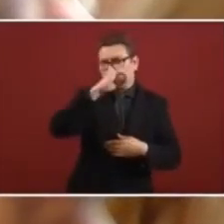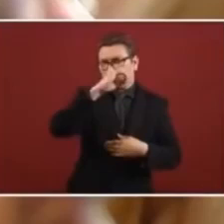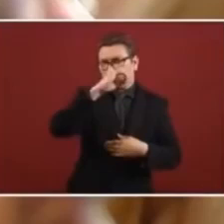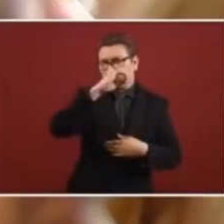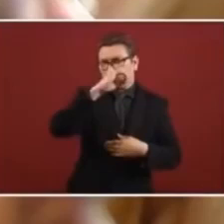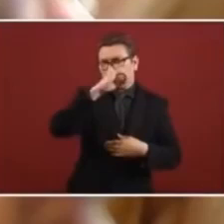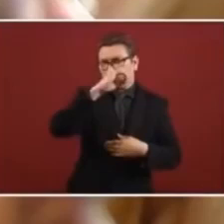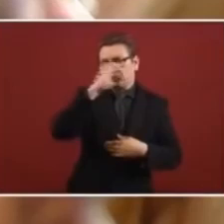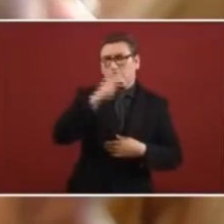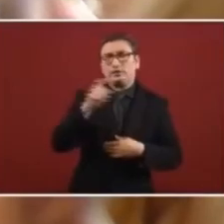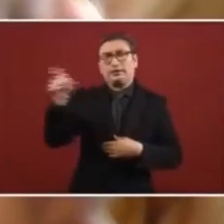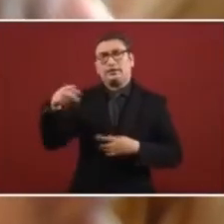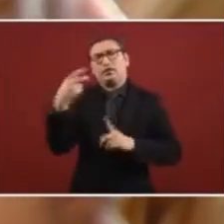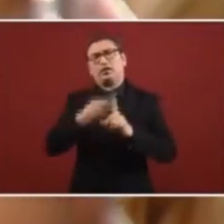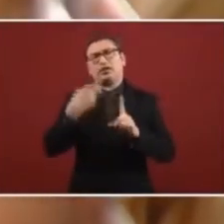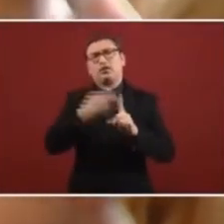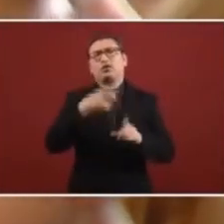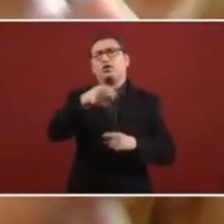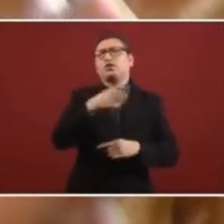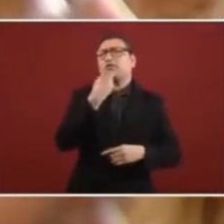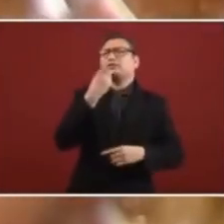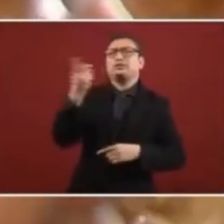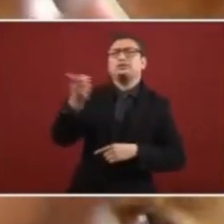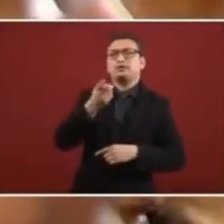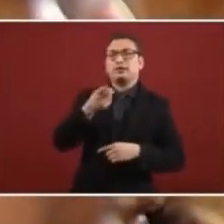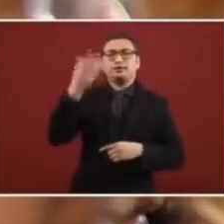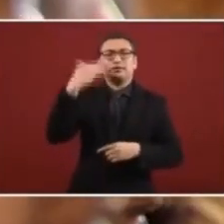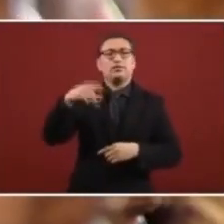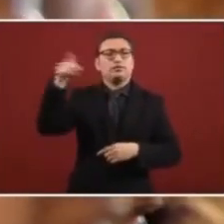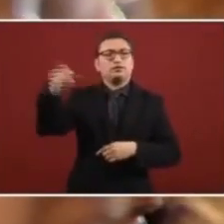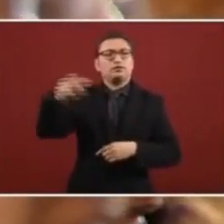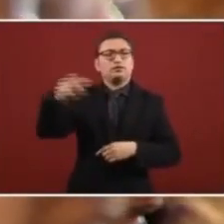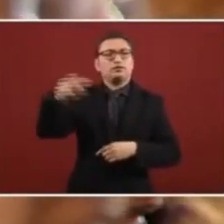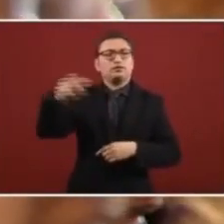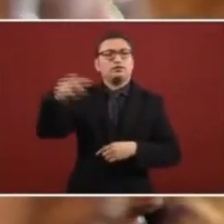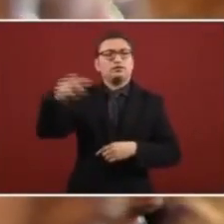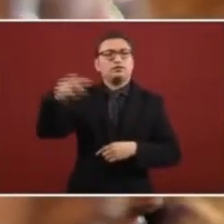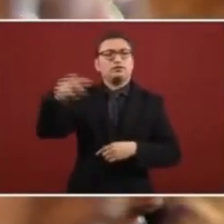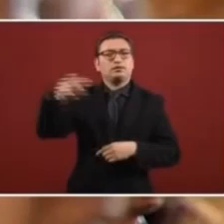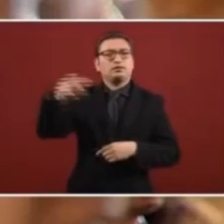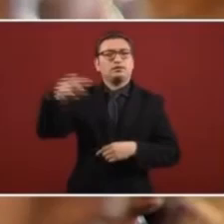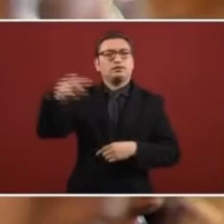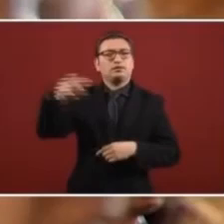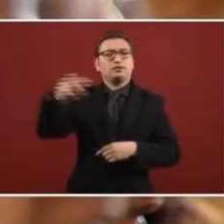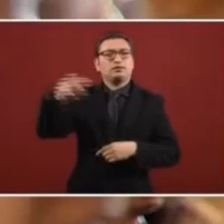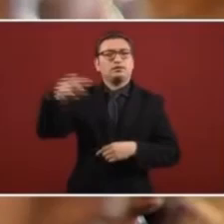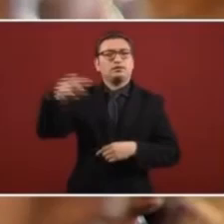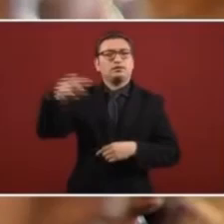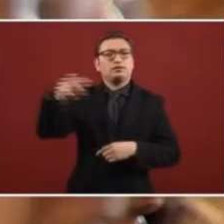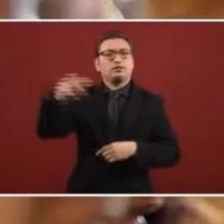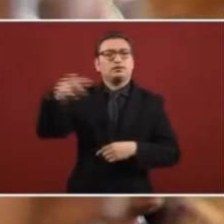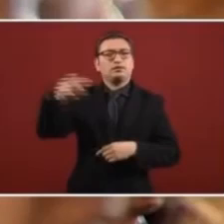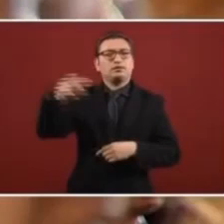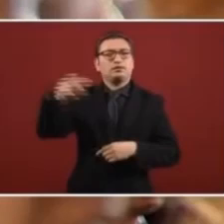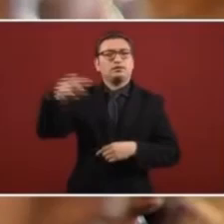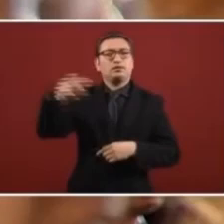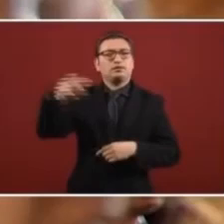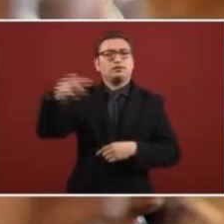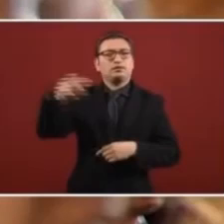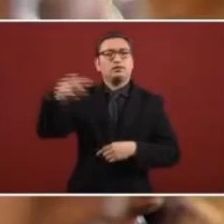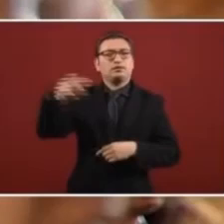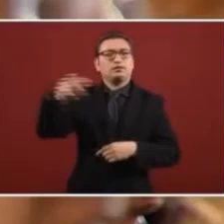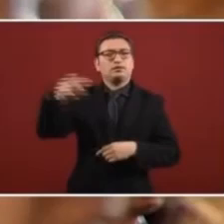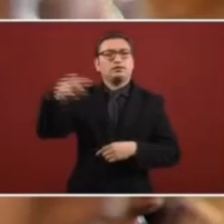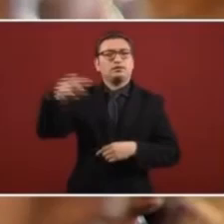these critics? que pues bueno están haciendo desde el gobierno de Estados And these we know are coming from